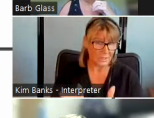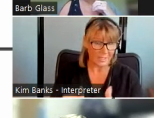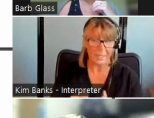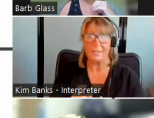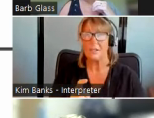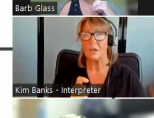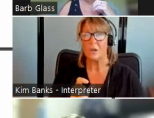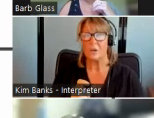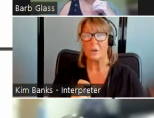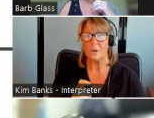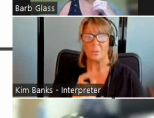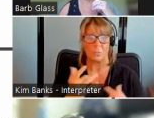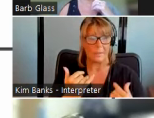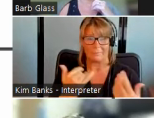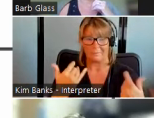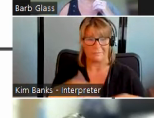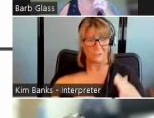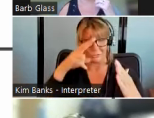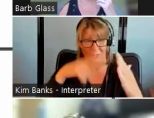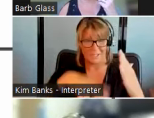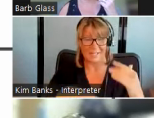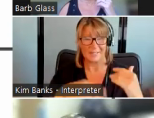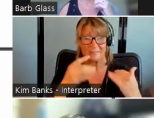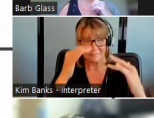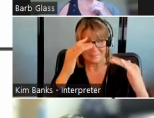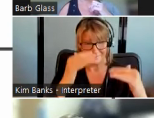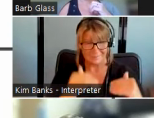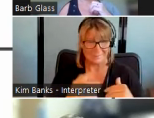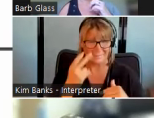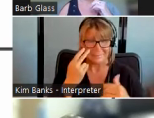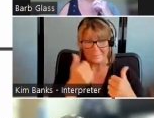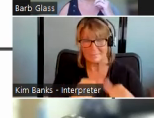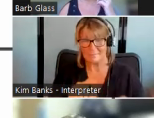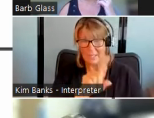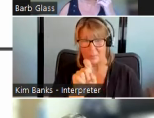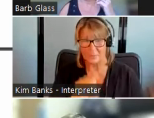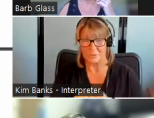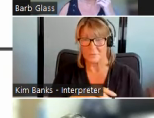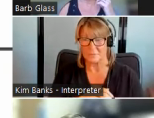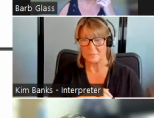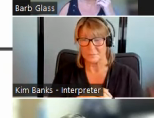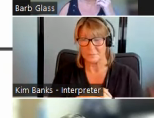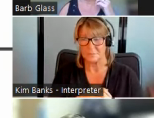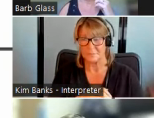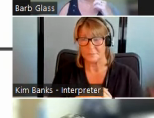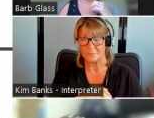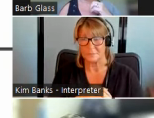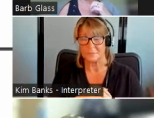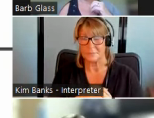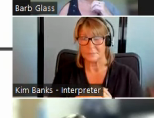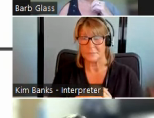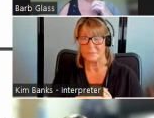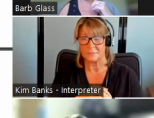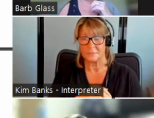Oh, wait a second, I'm not up to date yet. Yes, good point, Robin. We always want to try